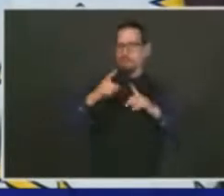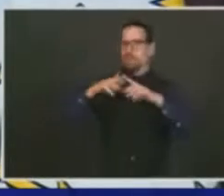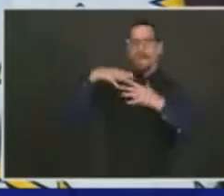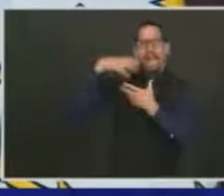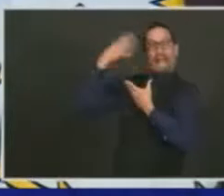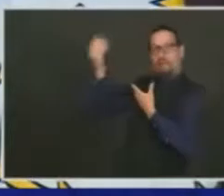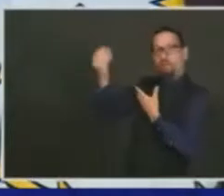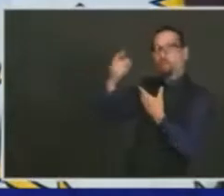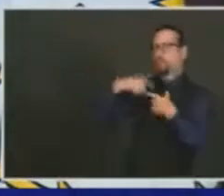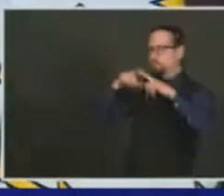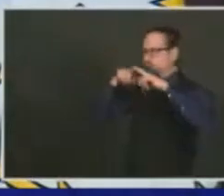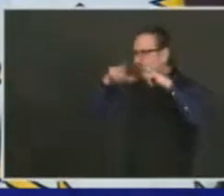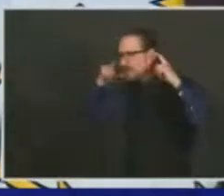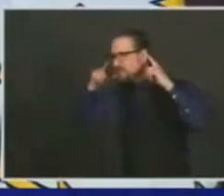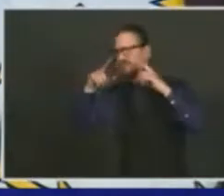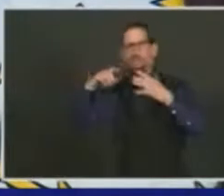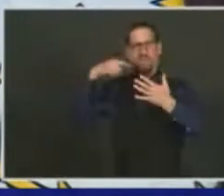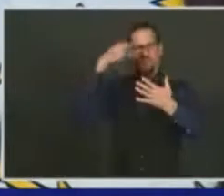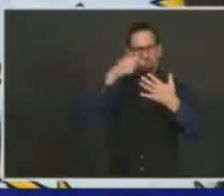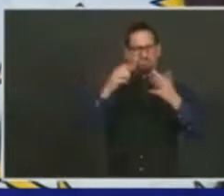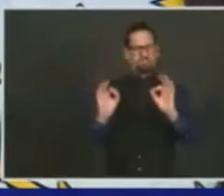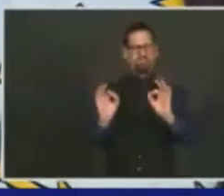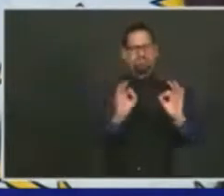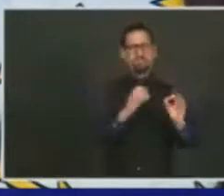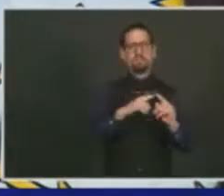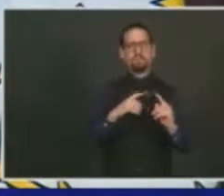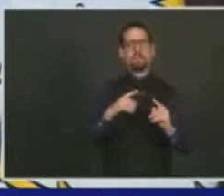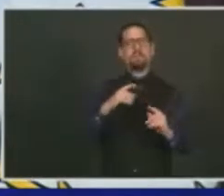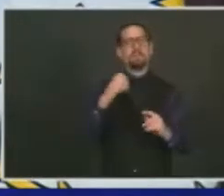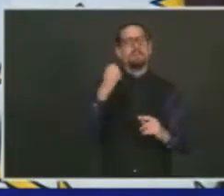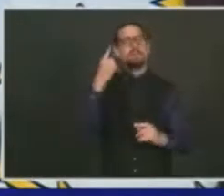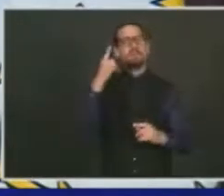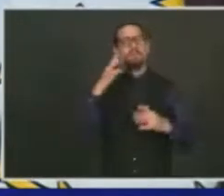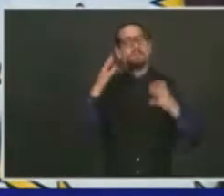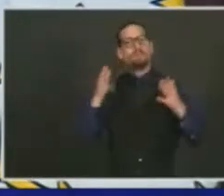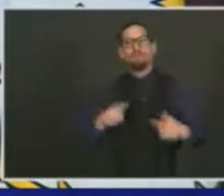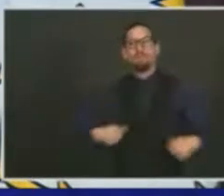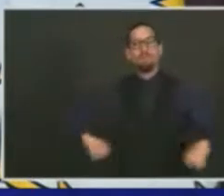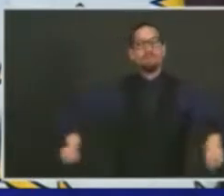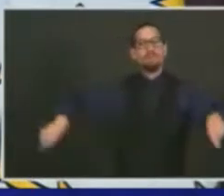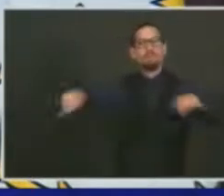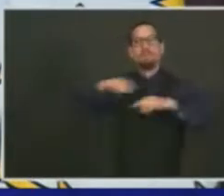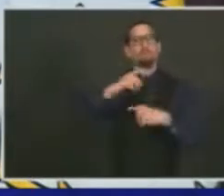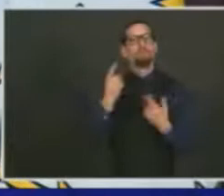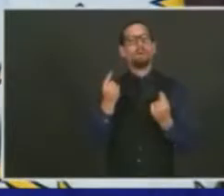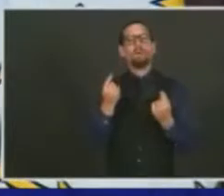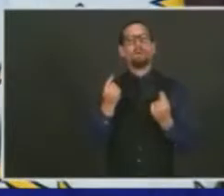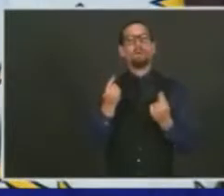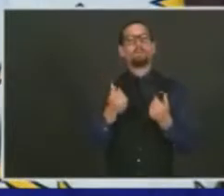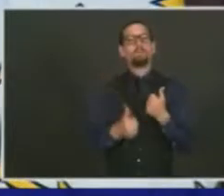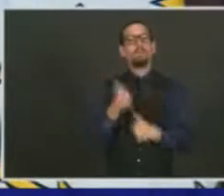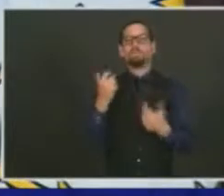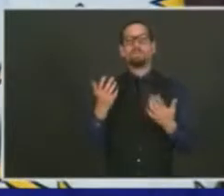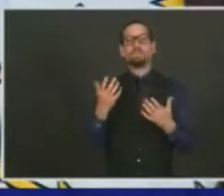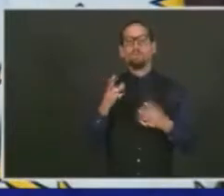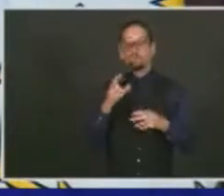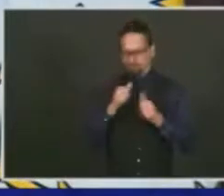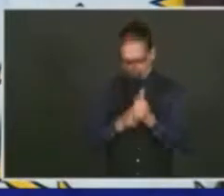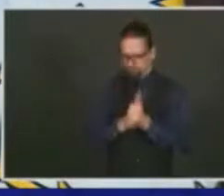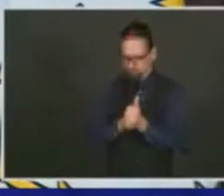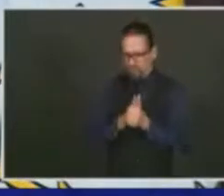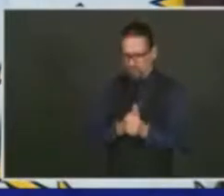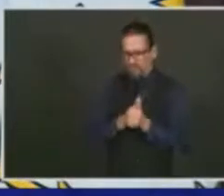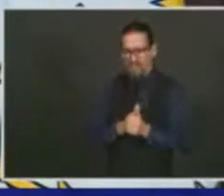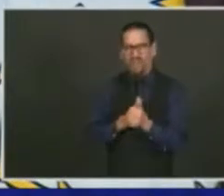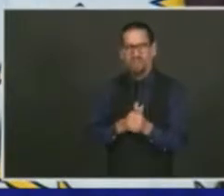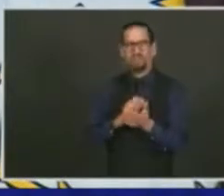of us have let our guard down because we've been at this for a long time, and we're getting tired, we're getting fatigued, we're missing our